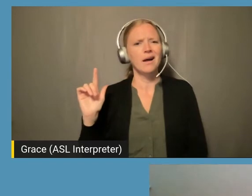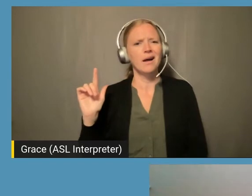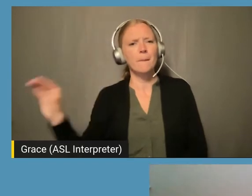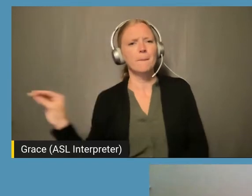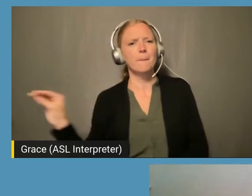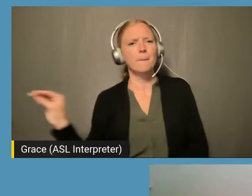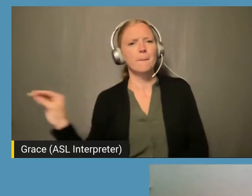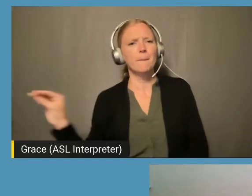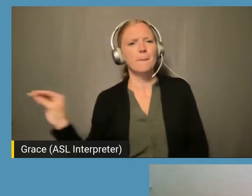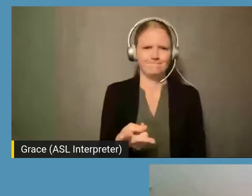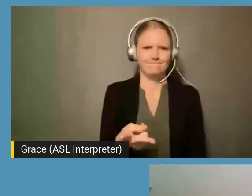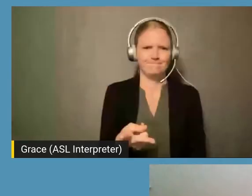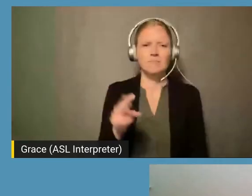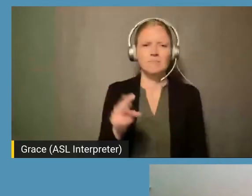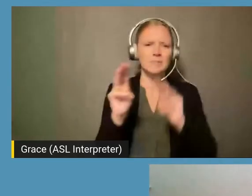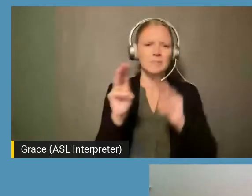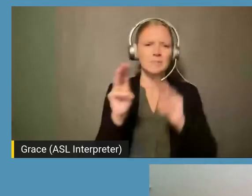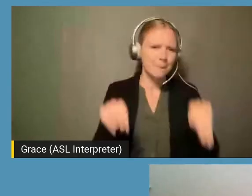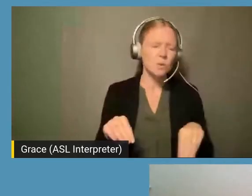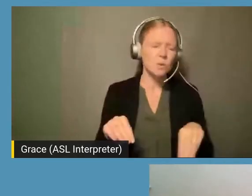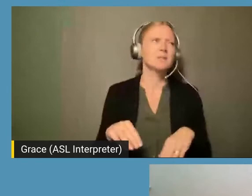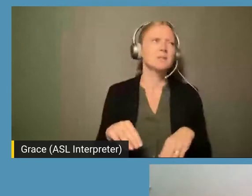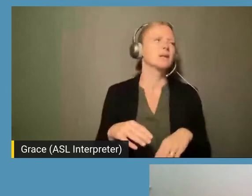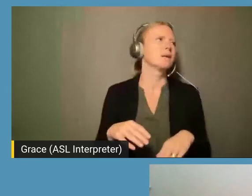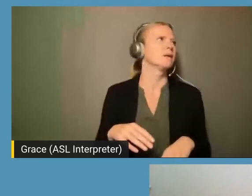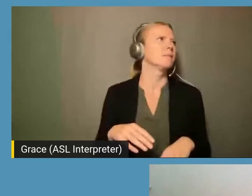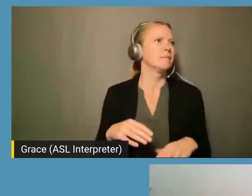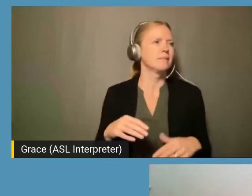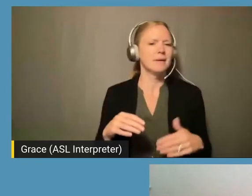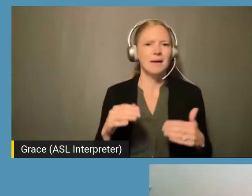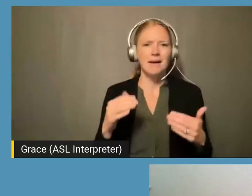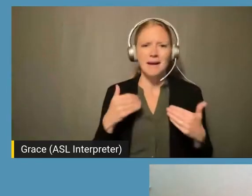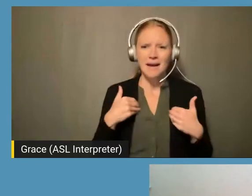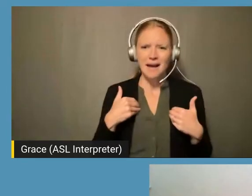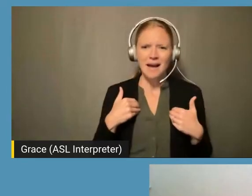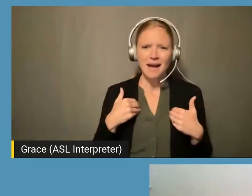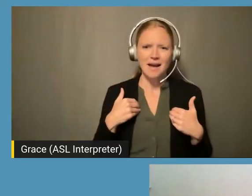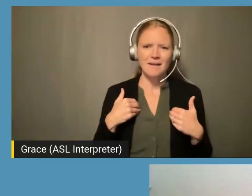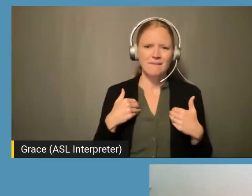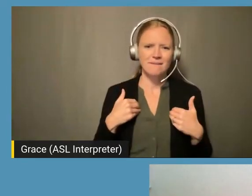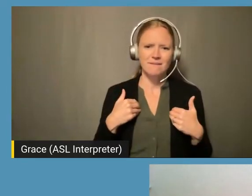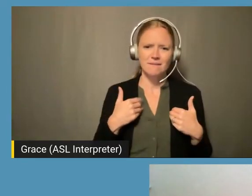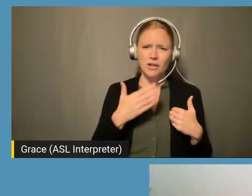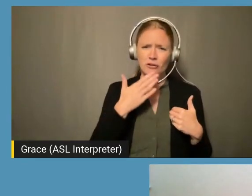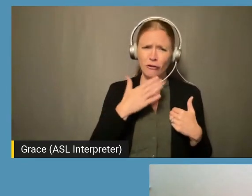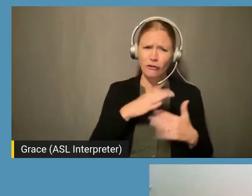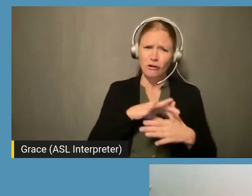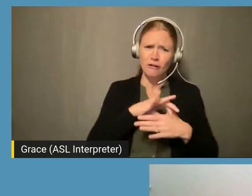museums especially have such a content forward